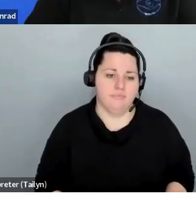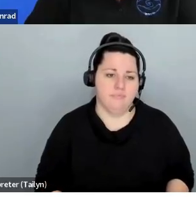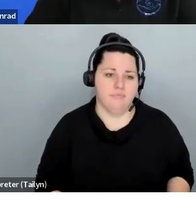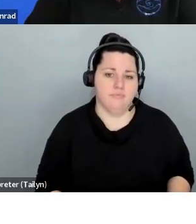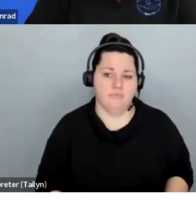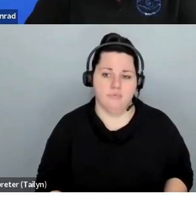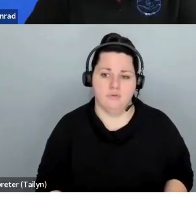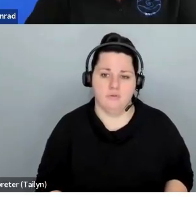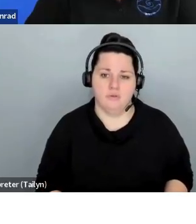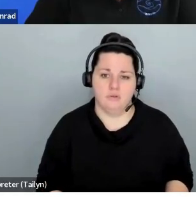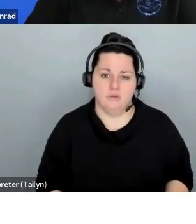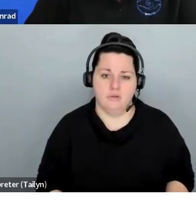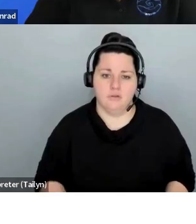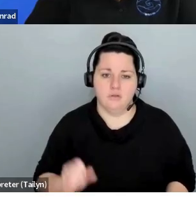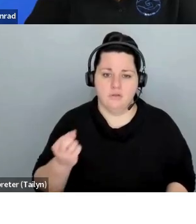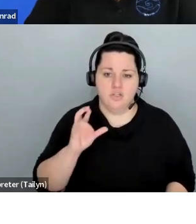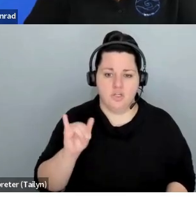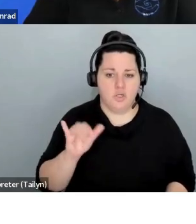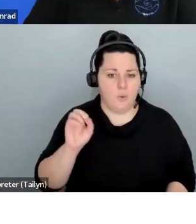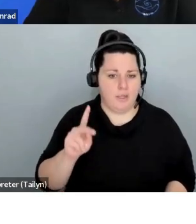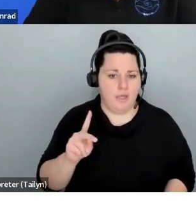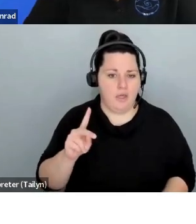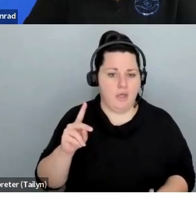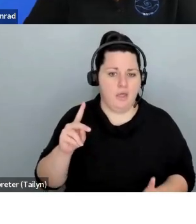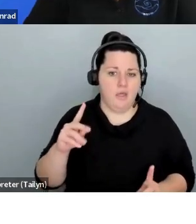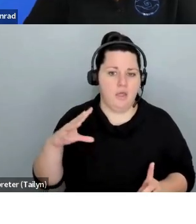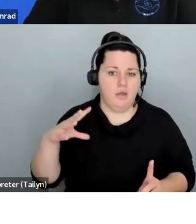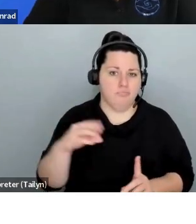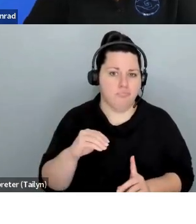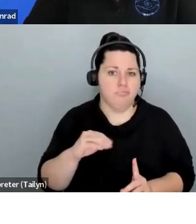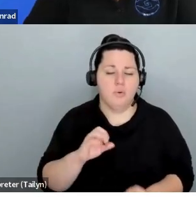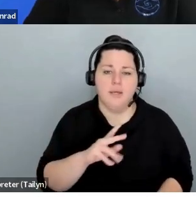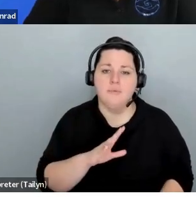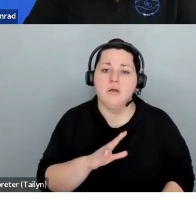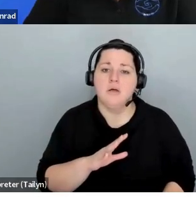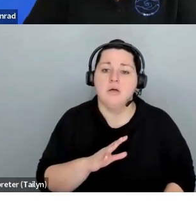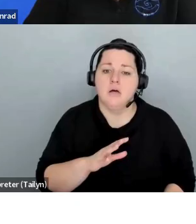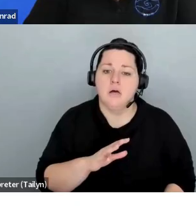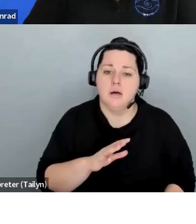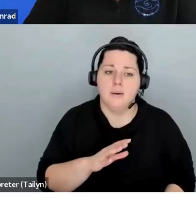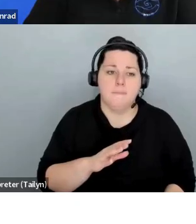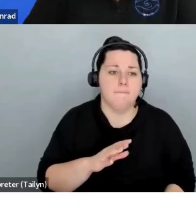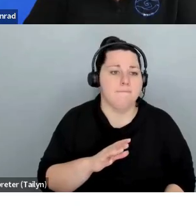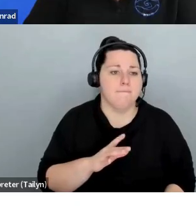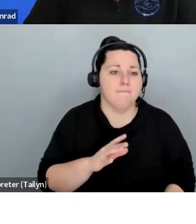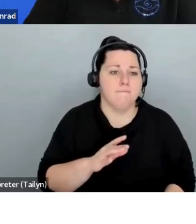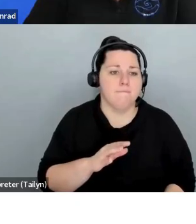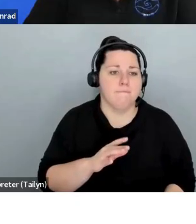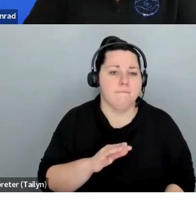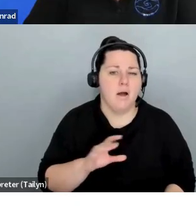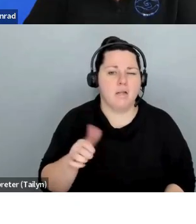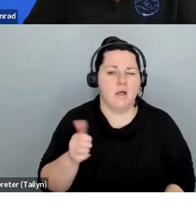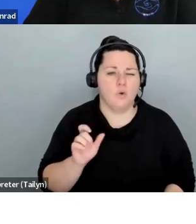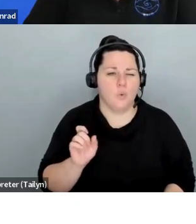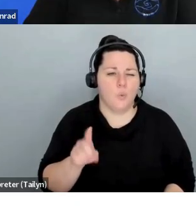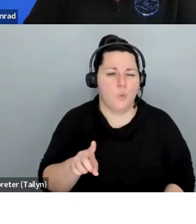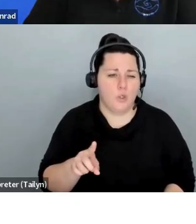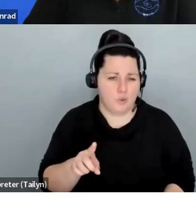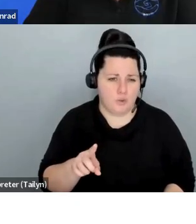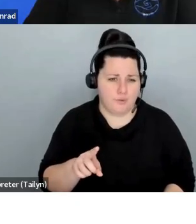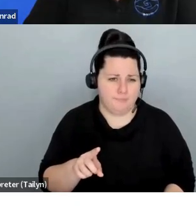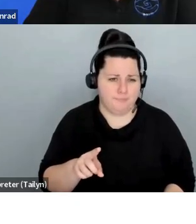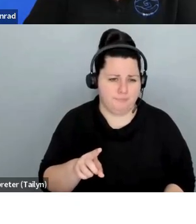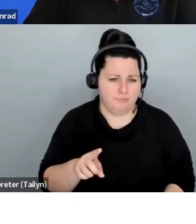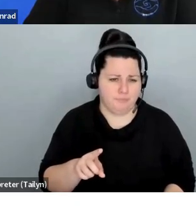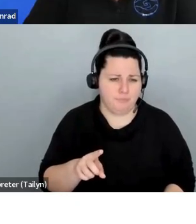Let me just unspotlight Dr. Izzo. And then there's another question in the